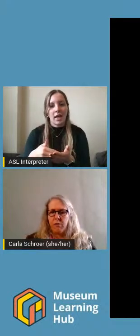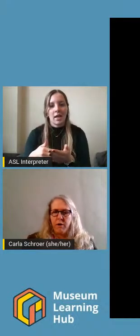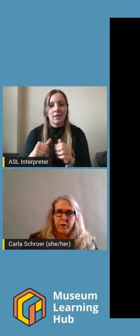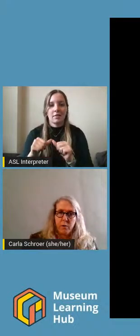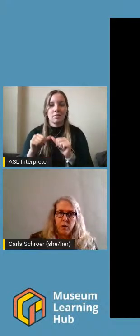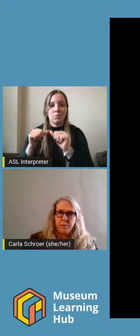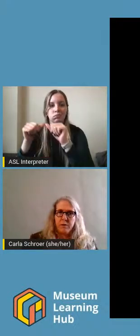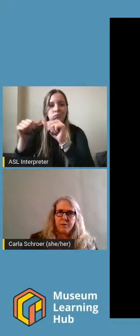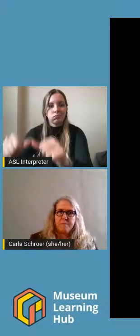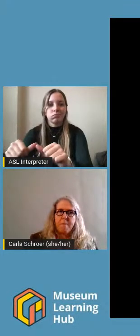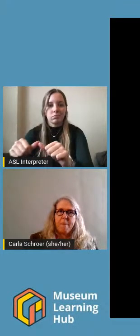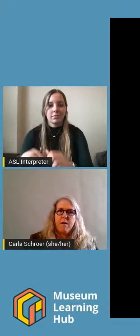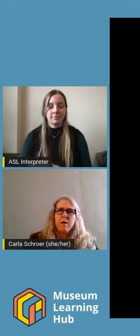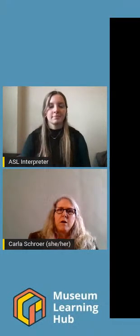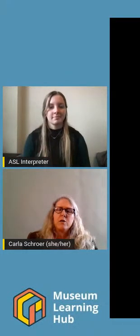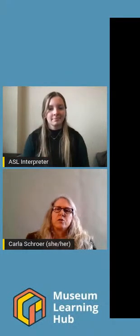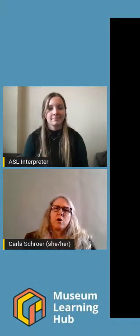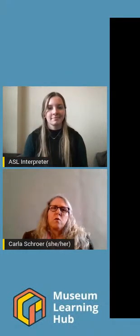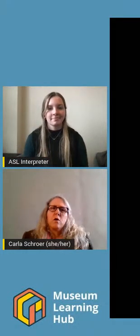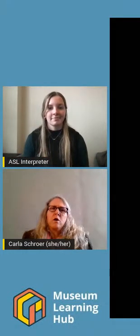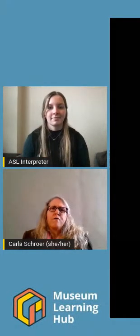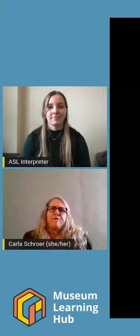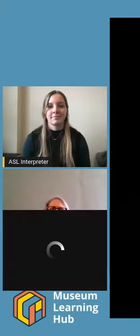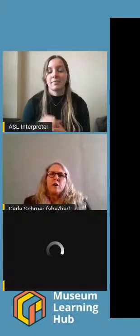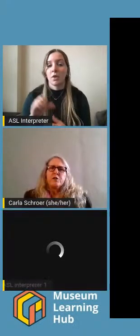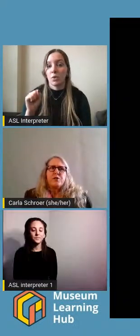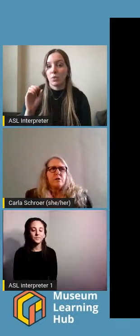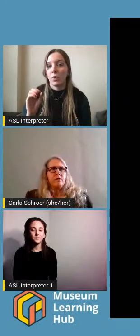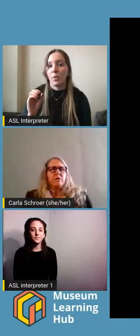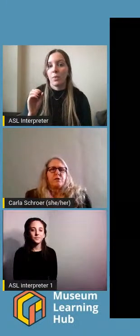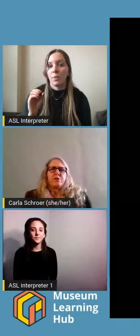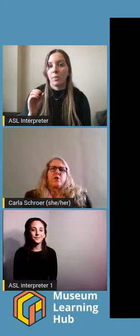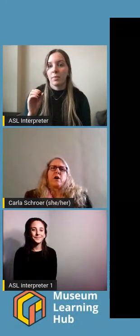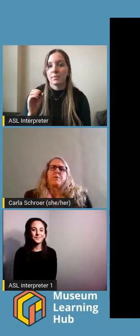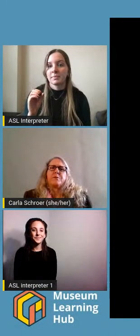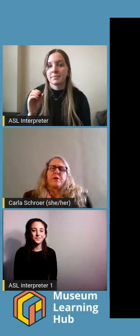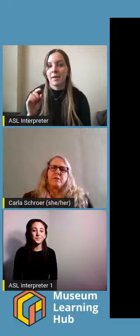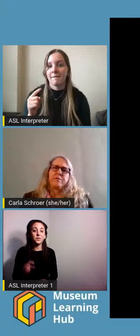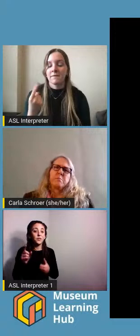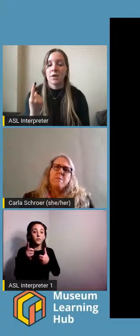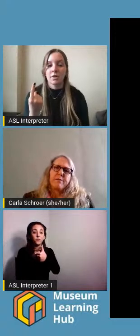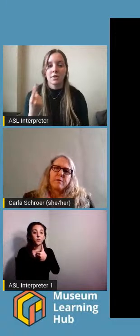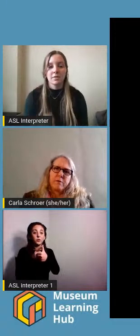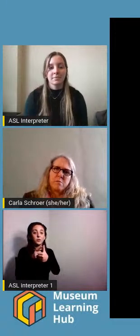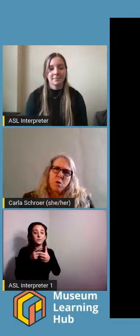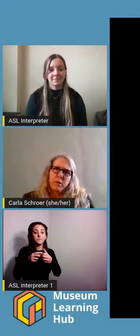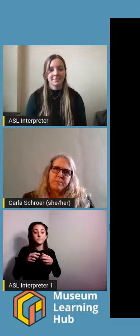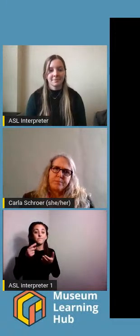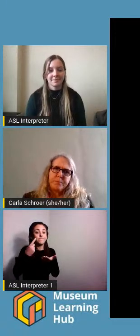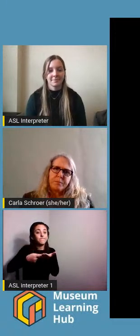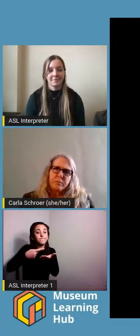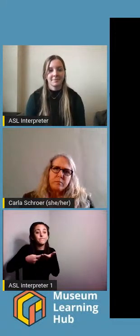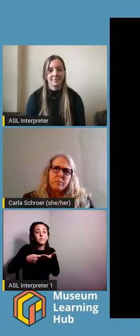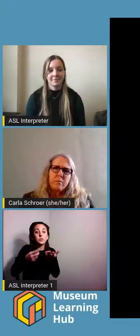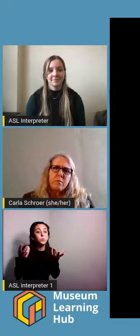things spinning around on our websites. So first, let's just talk about the scientific method for a